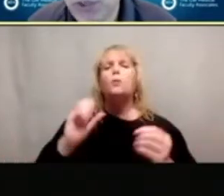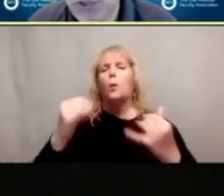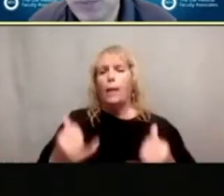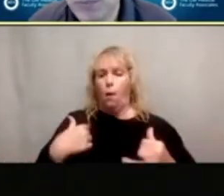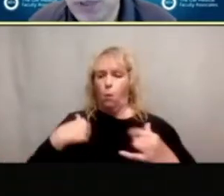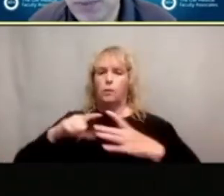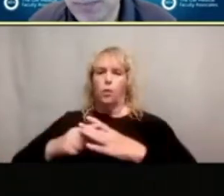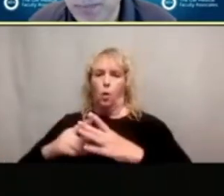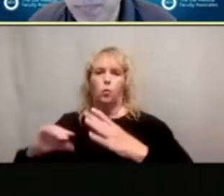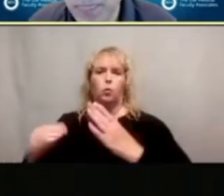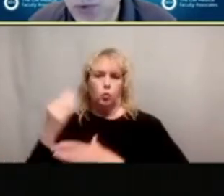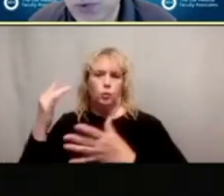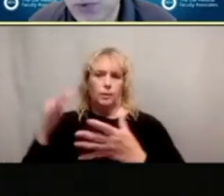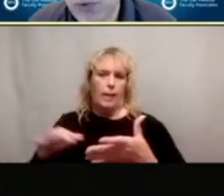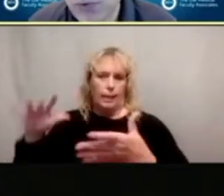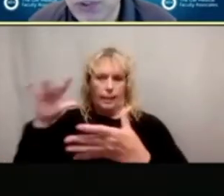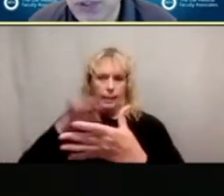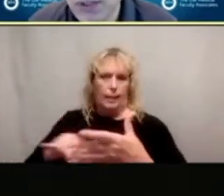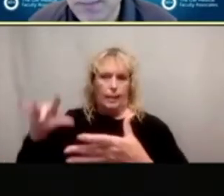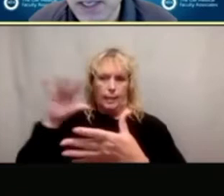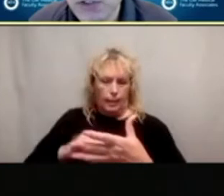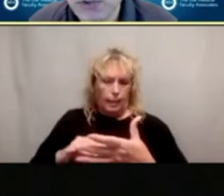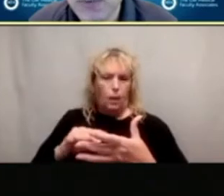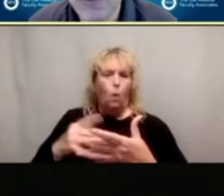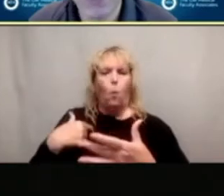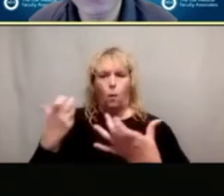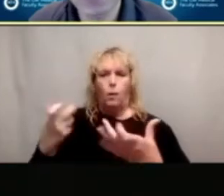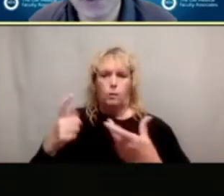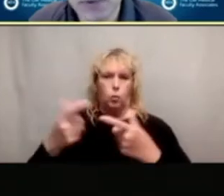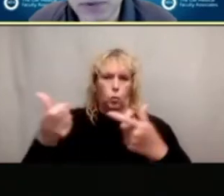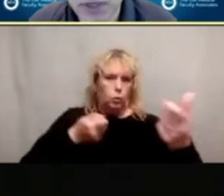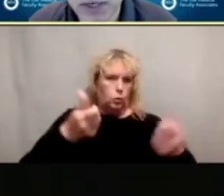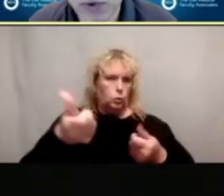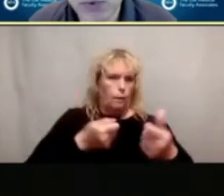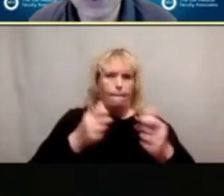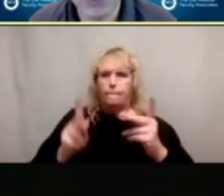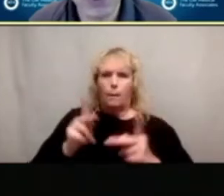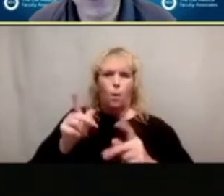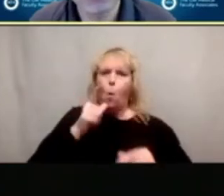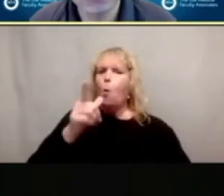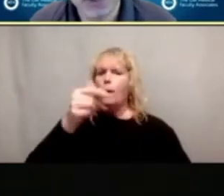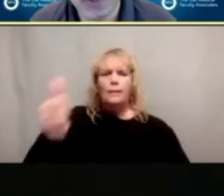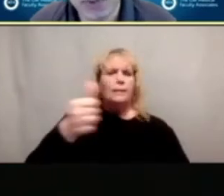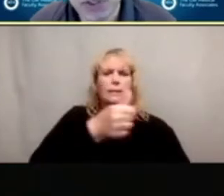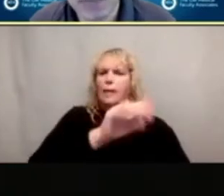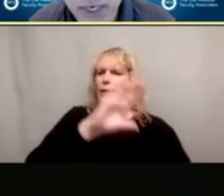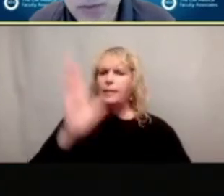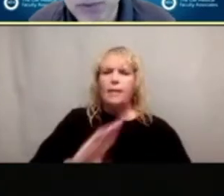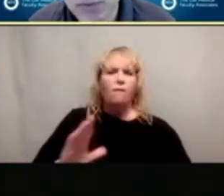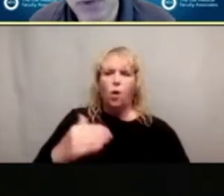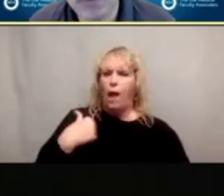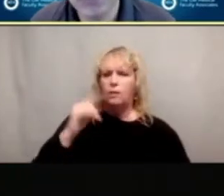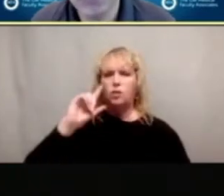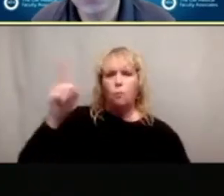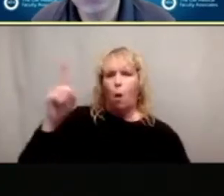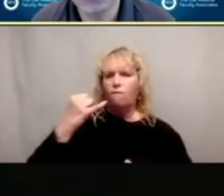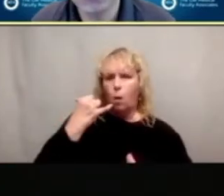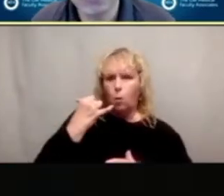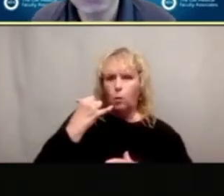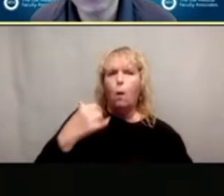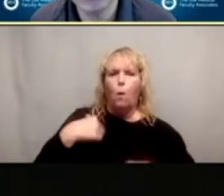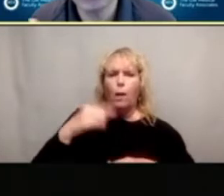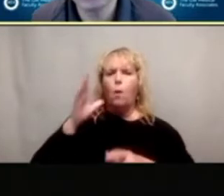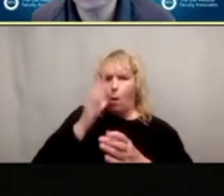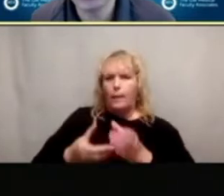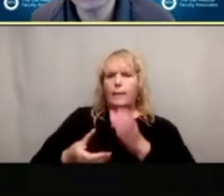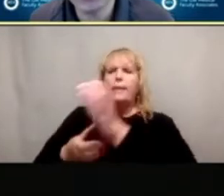where we're going to recruit patients who've never had a smartphone and go through the process with them. We're going to provide them a smartphone and we're going to